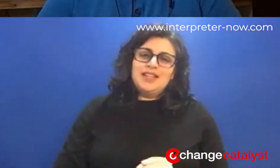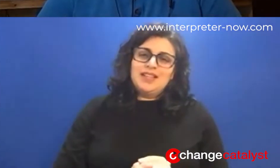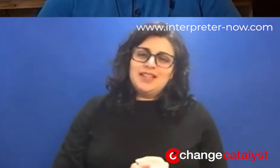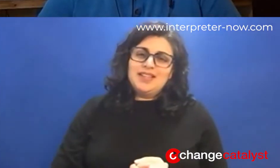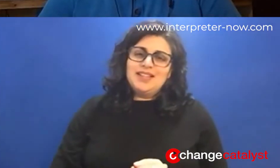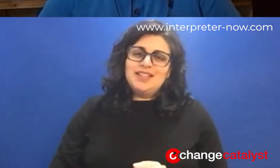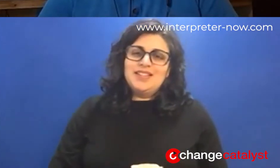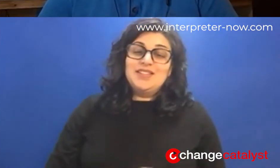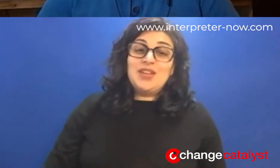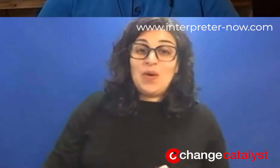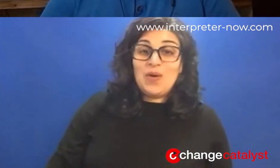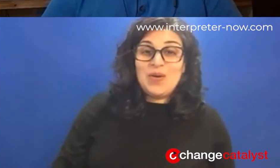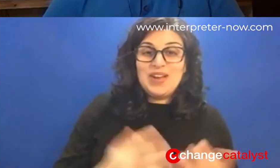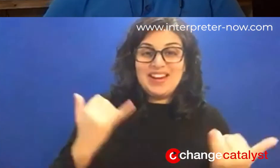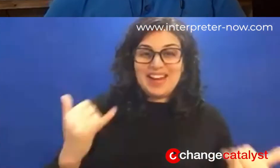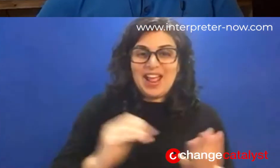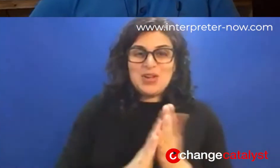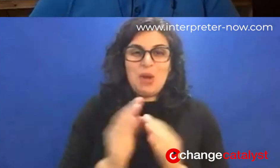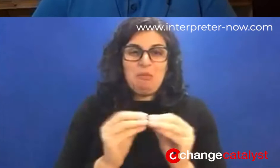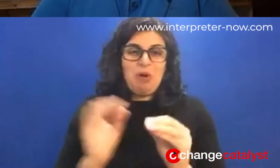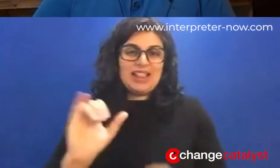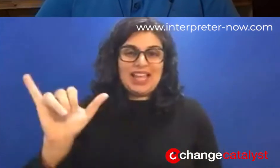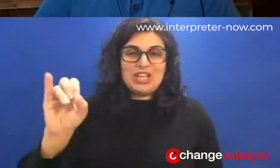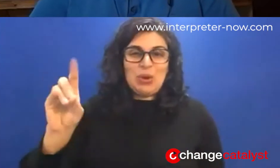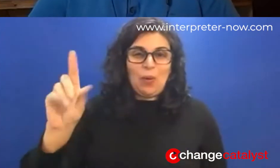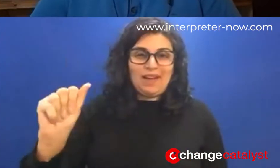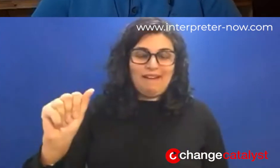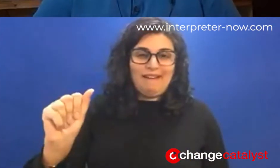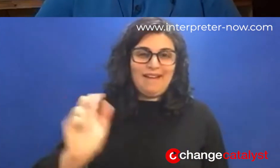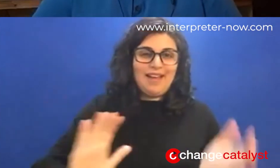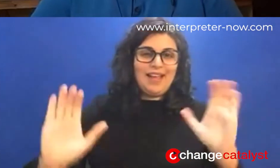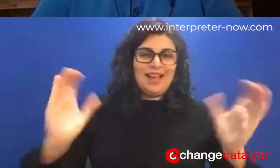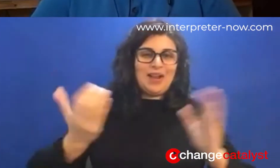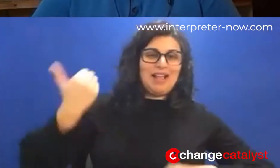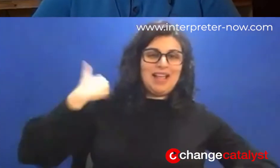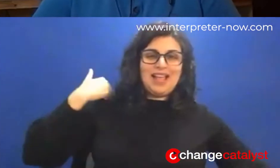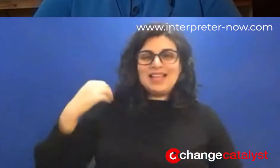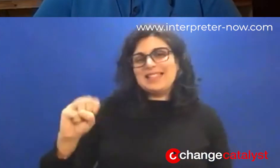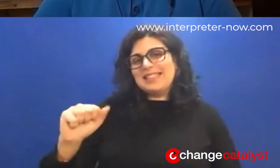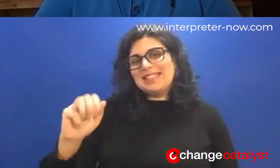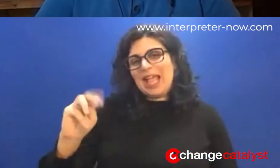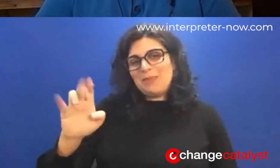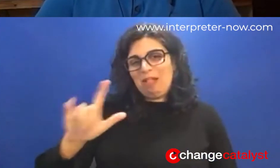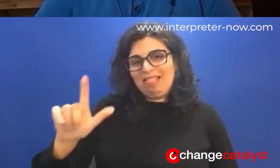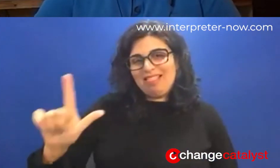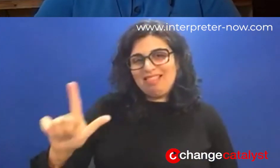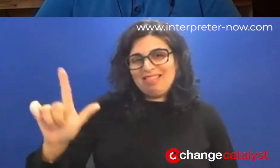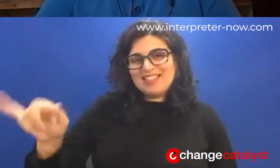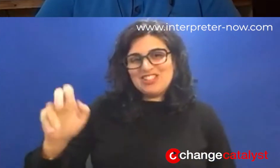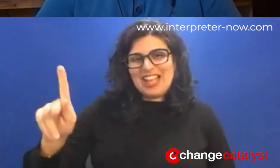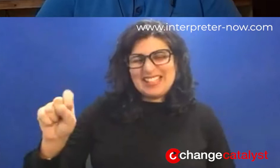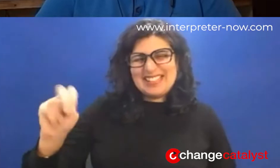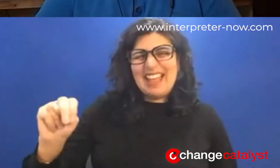L. Jackson phase, So I'm less militant than I was. I'm more Yoda, and I can observe